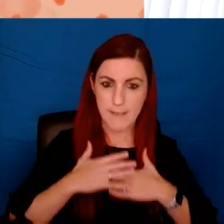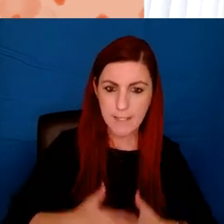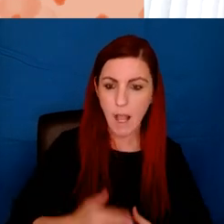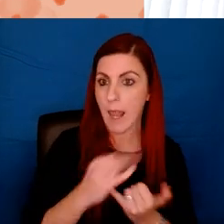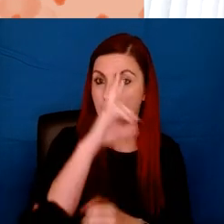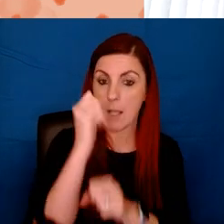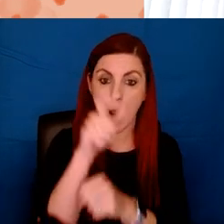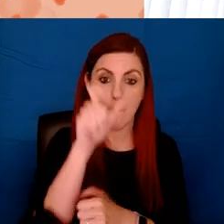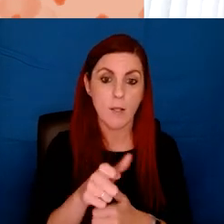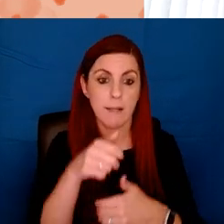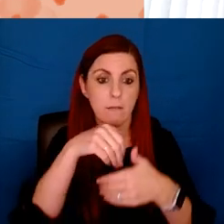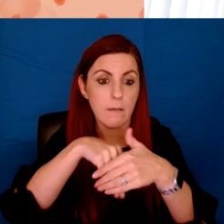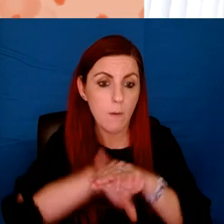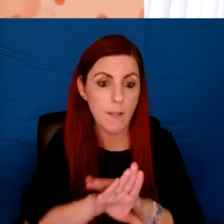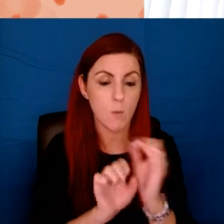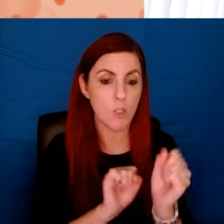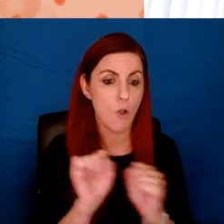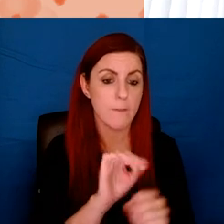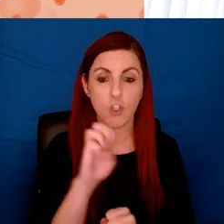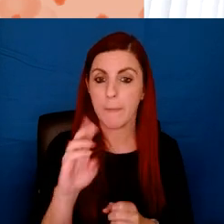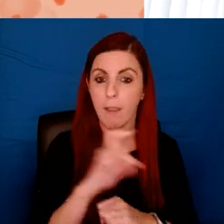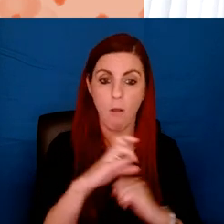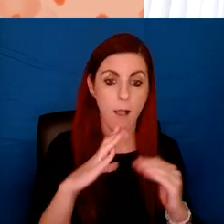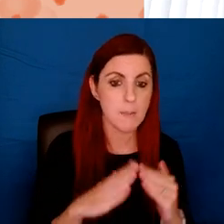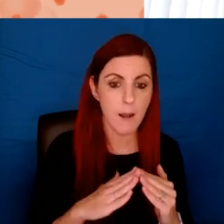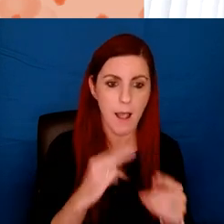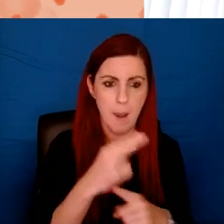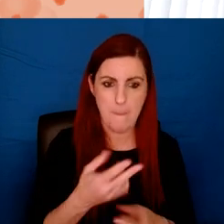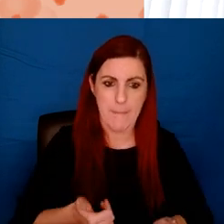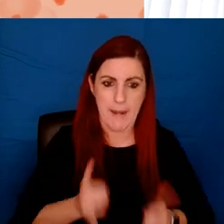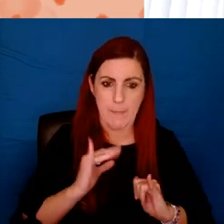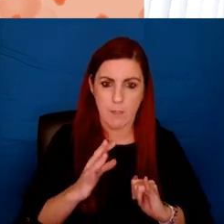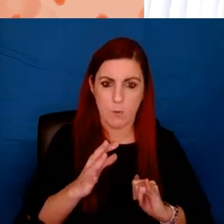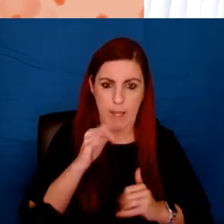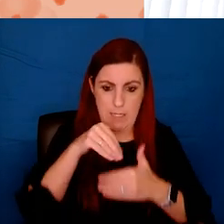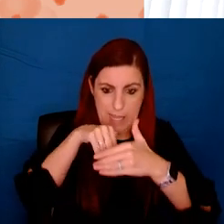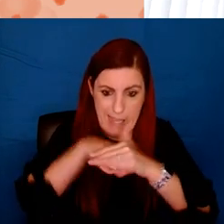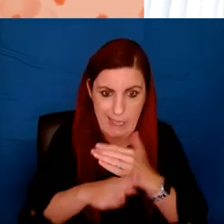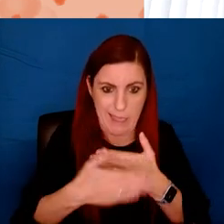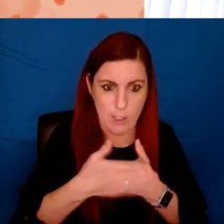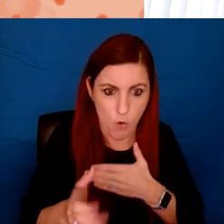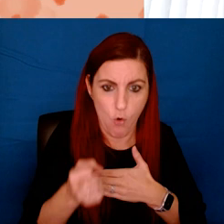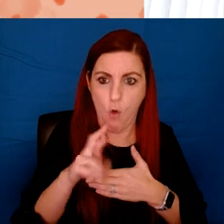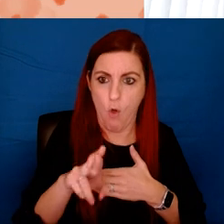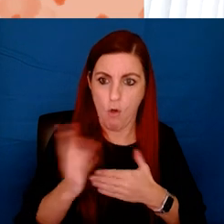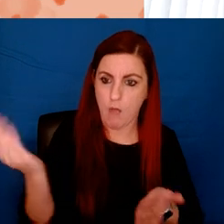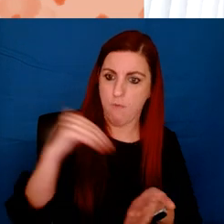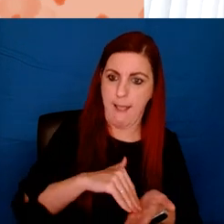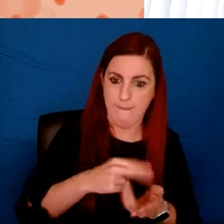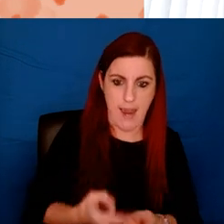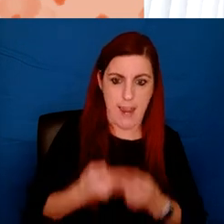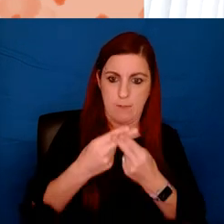of somebody attending a service, a GP, a hospital, and not being able to get in the front door, or turning up and the ramp